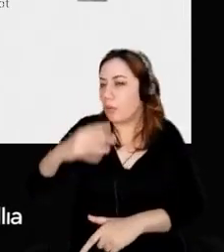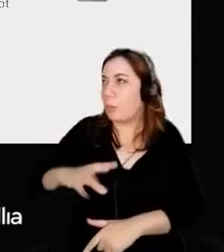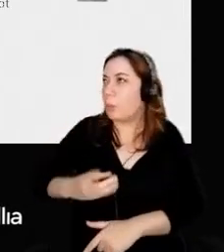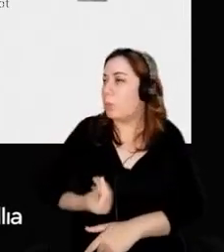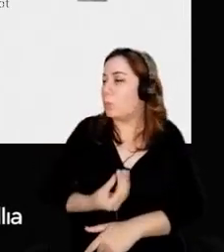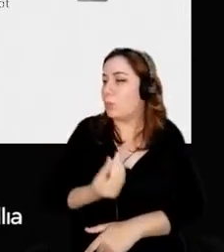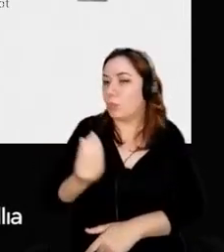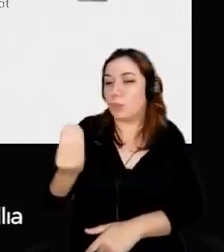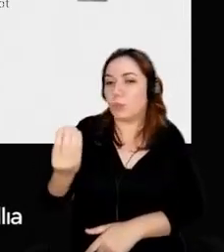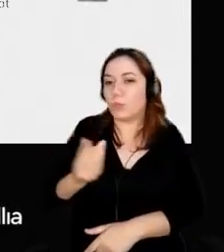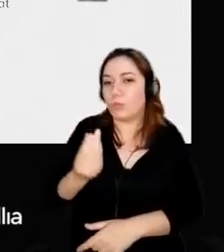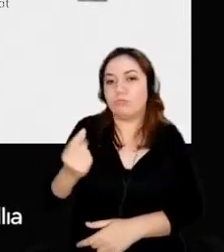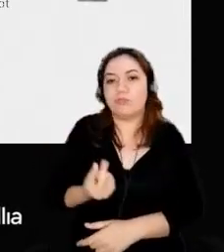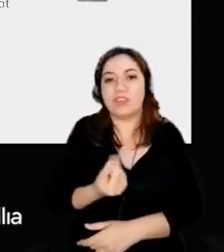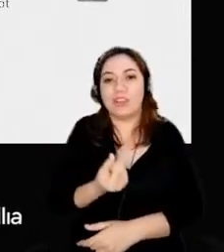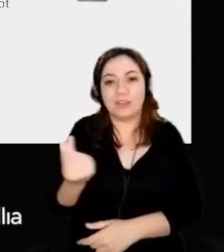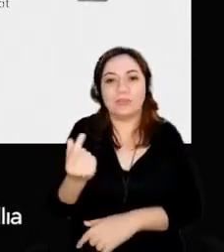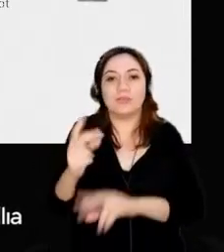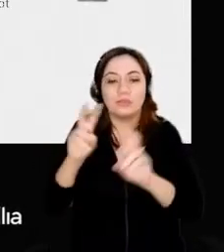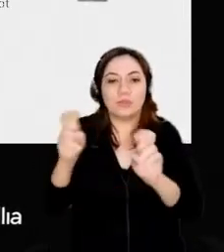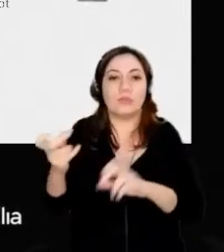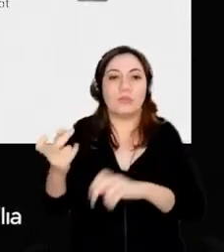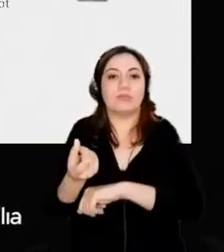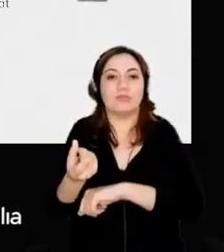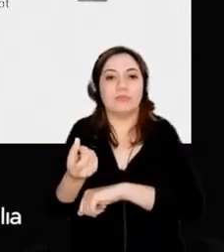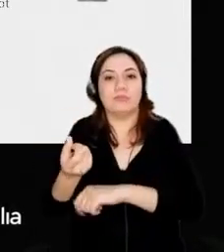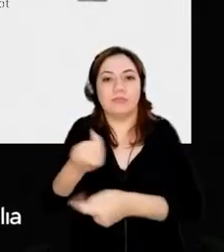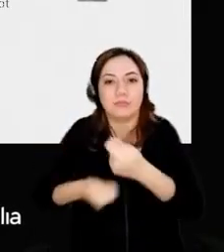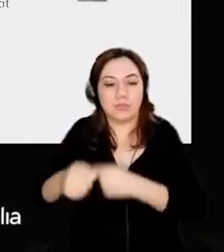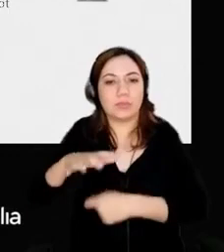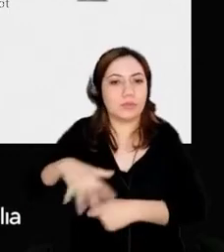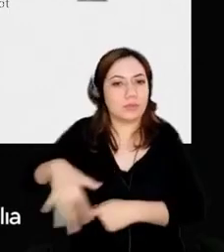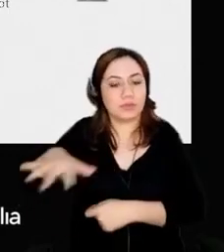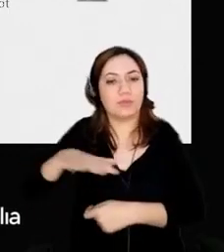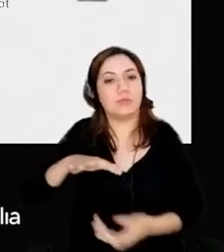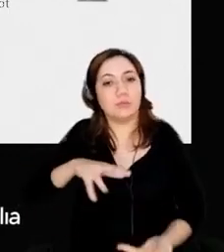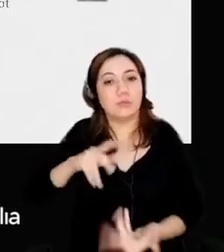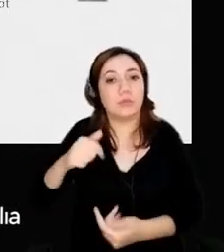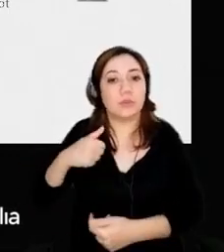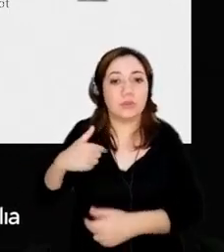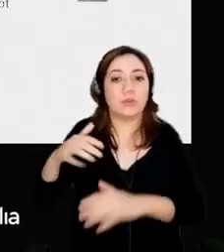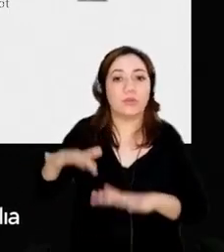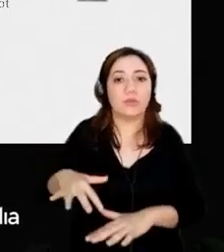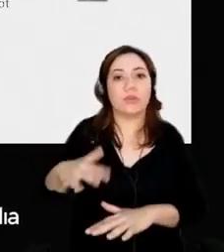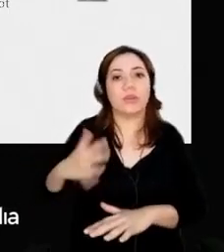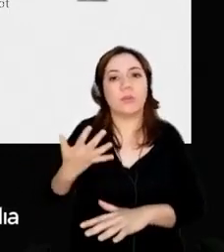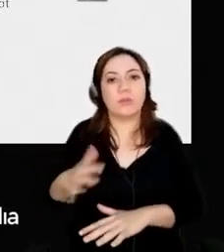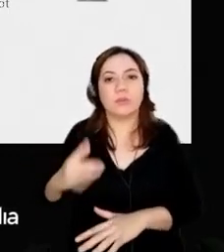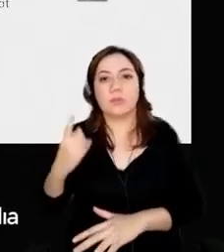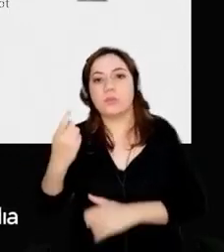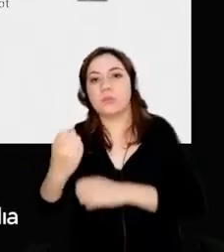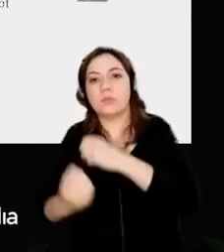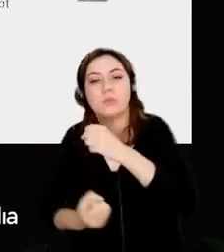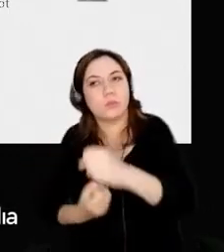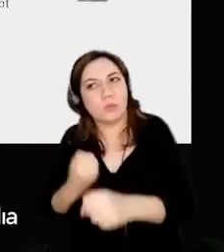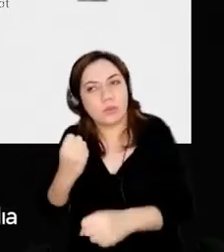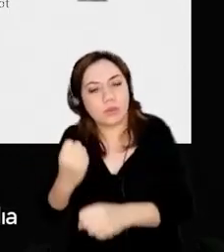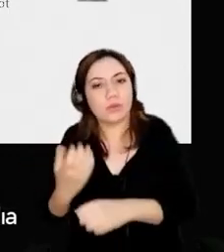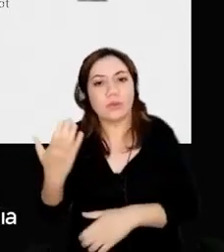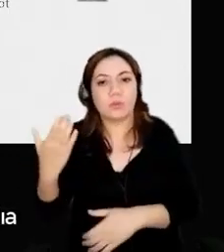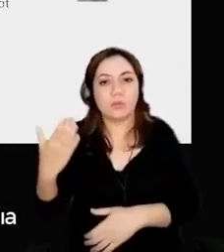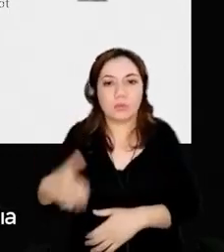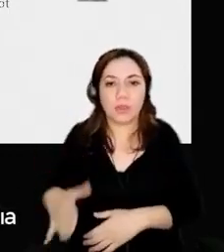And so I've been there for about a year and a half, and prior to that, my background has been in